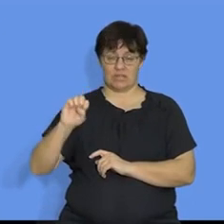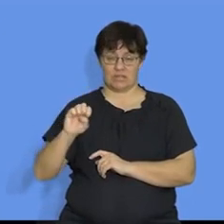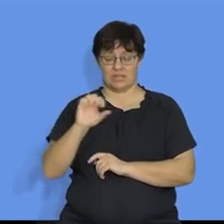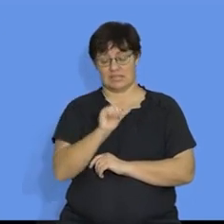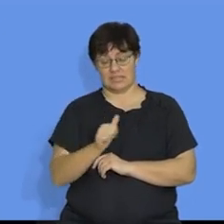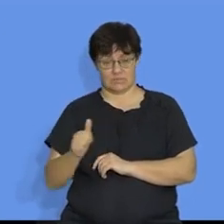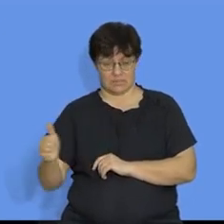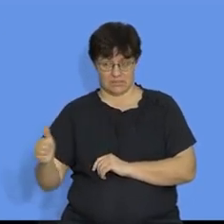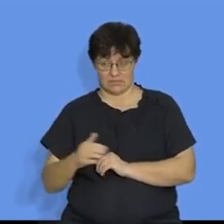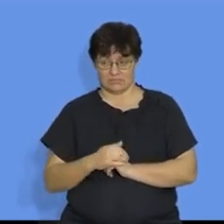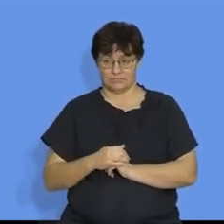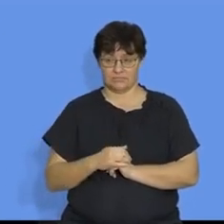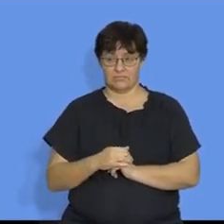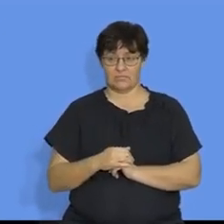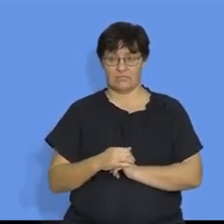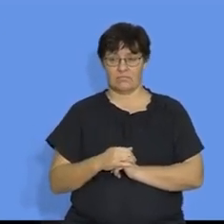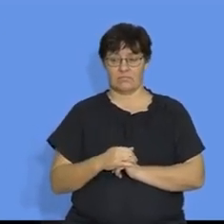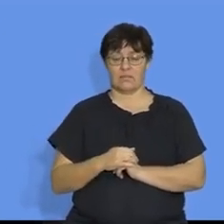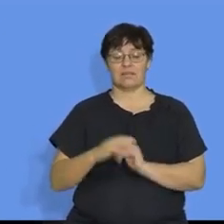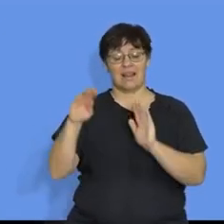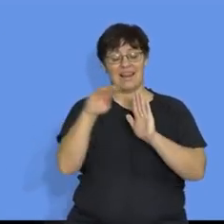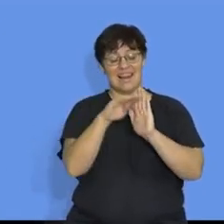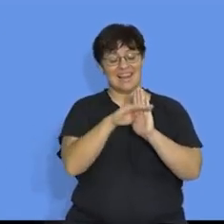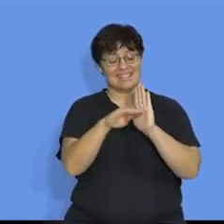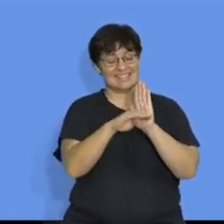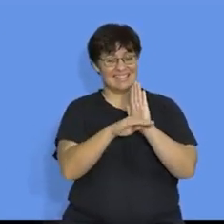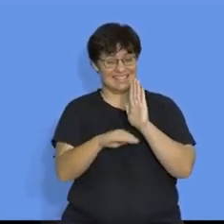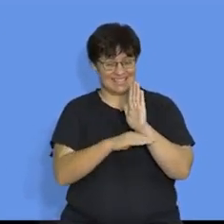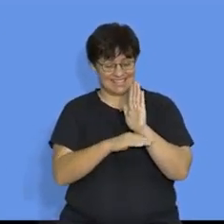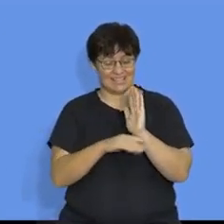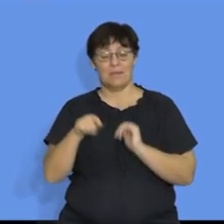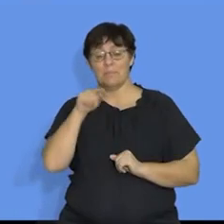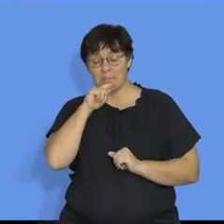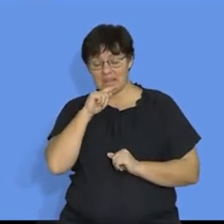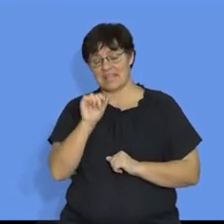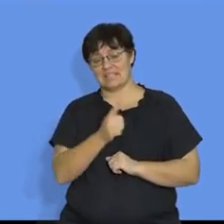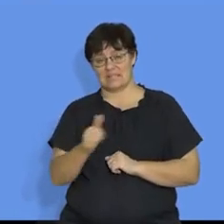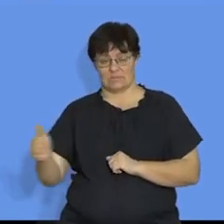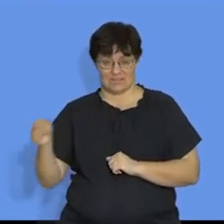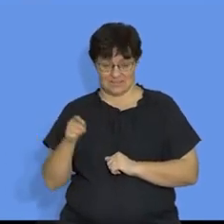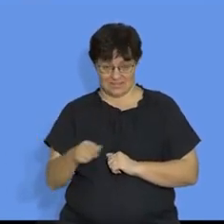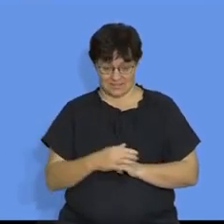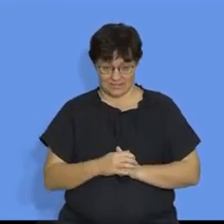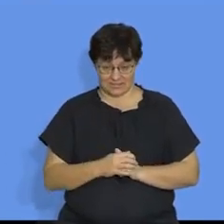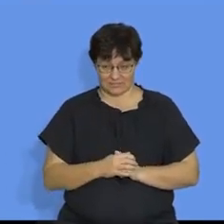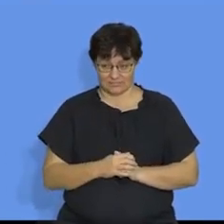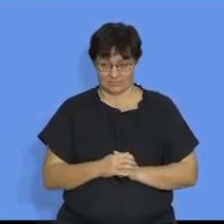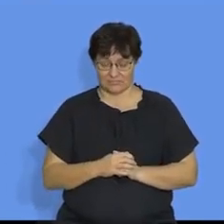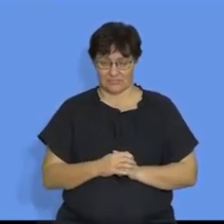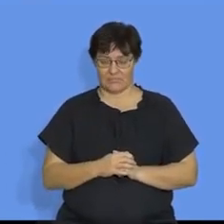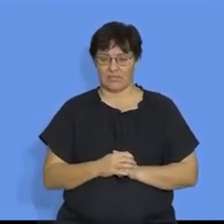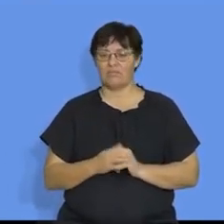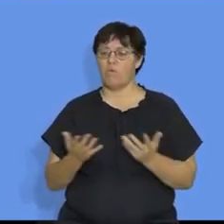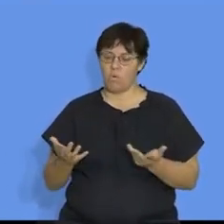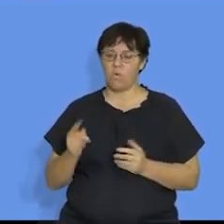Please just remember, because this is a list of numbers, the list is indicated with semicolons, it sometimes may be